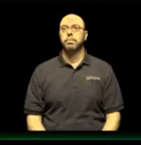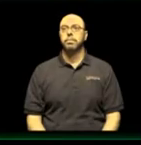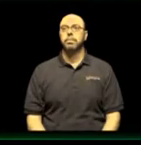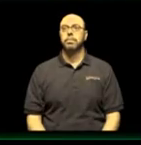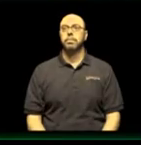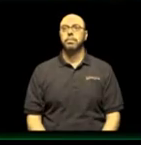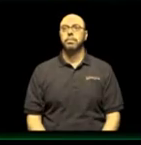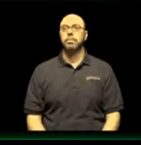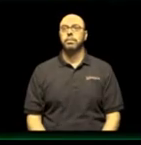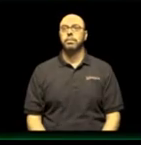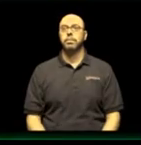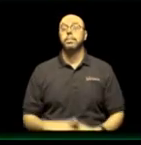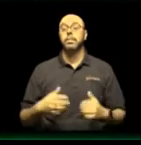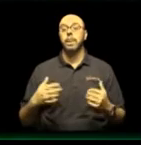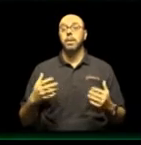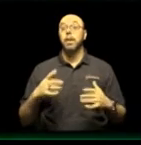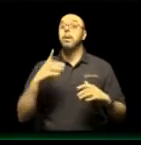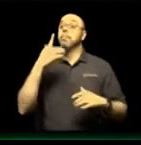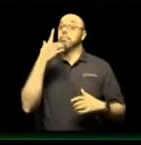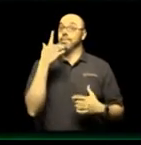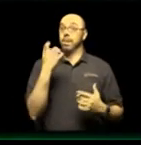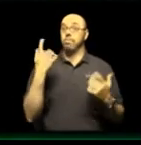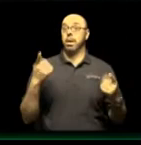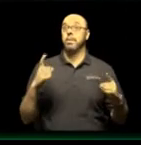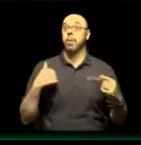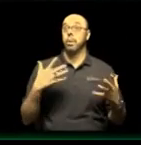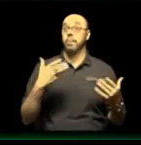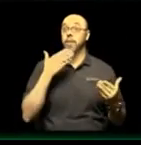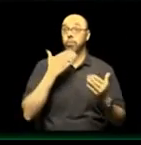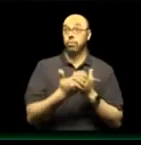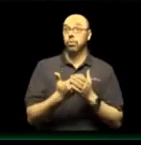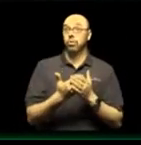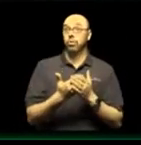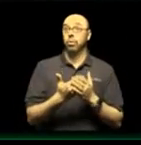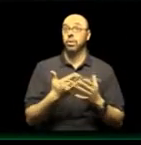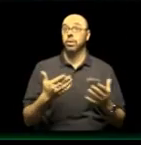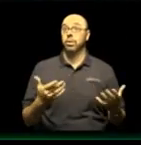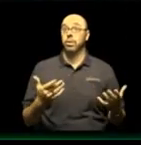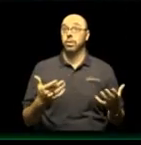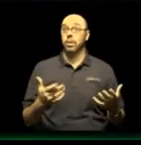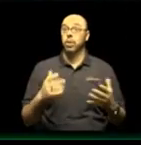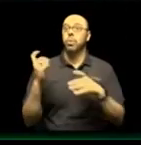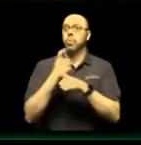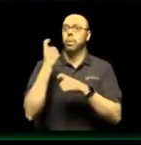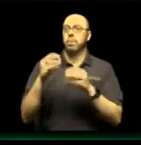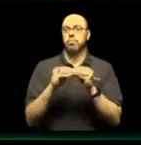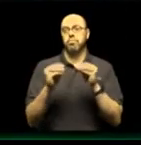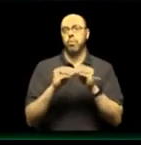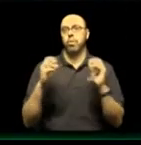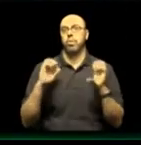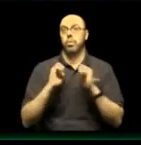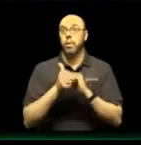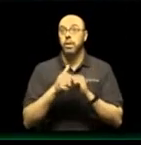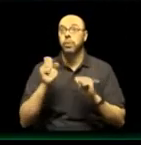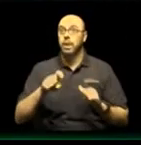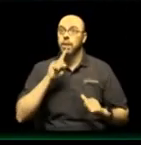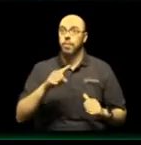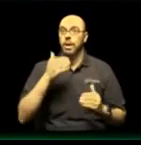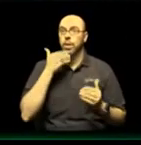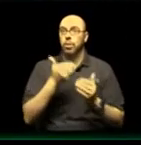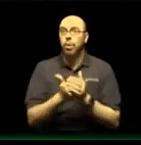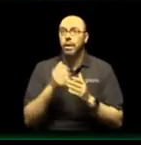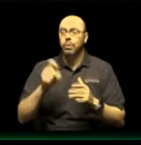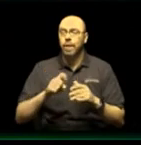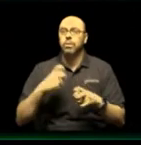important. Well, because if you want to be a good racer, if you want to win more racing, you have to be good. You have to